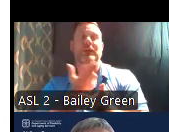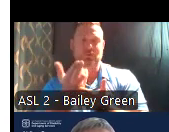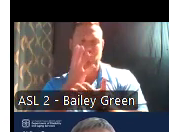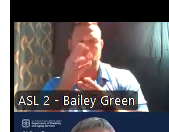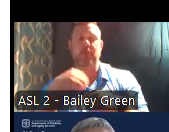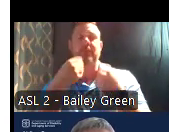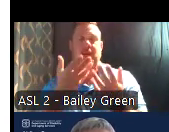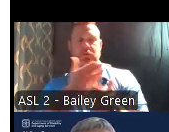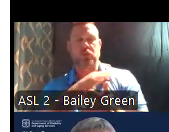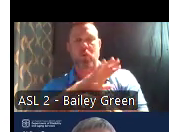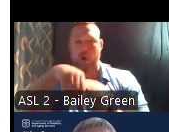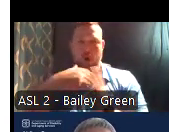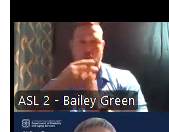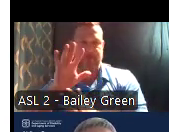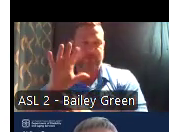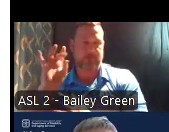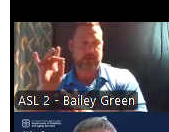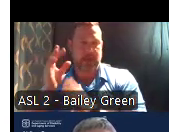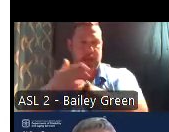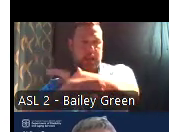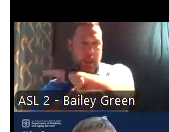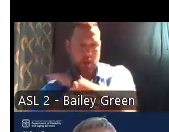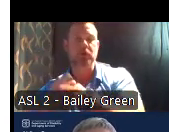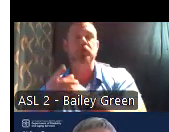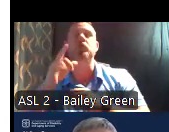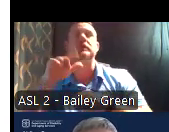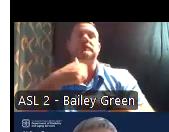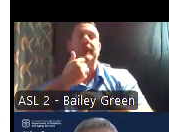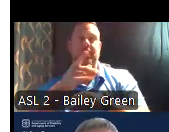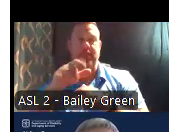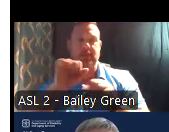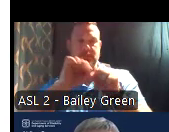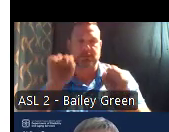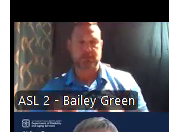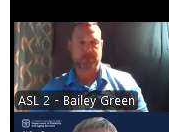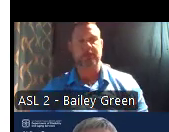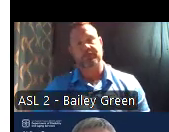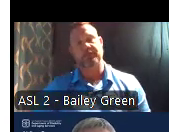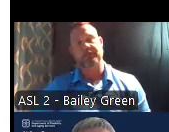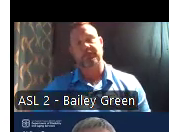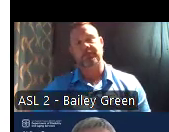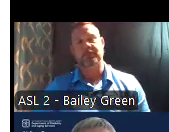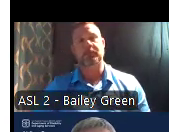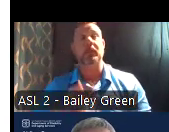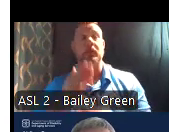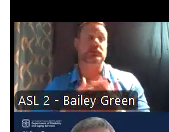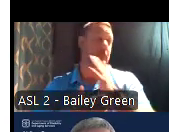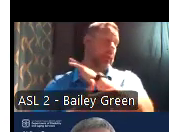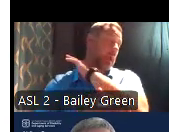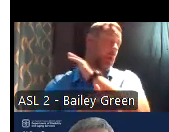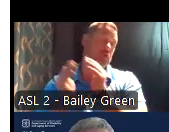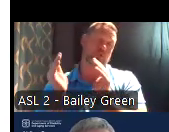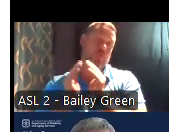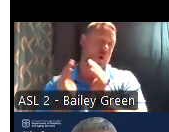all 58 counties to establish this system. Some counties may be substantially small, and they